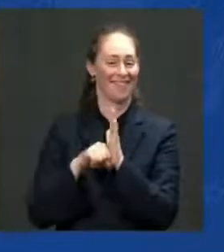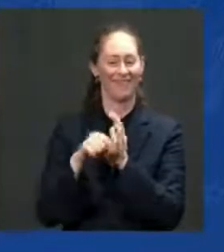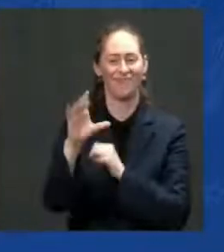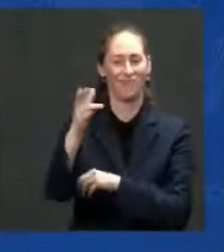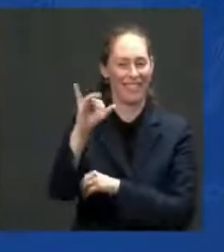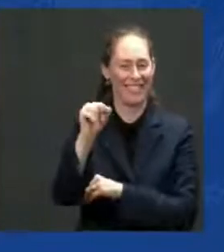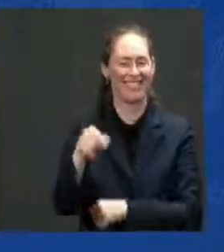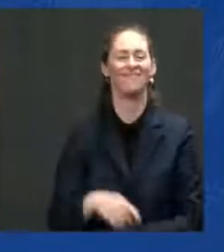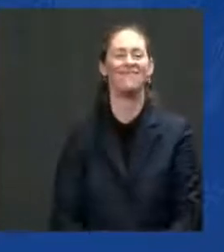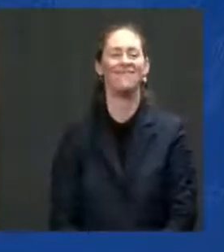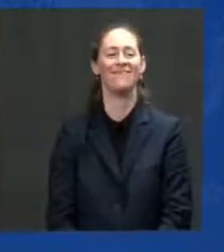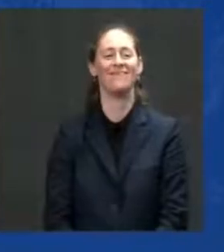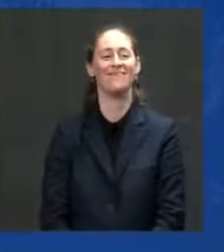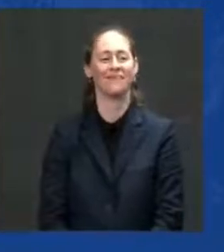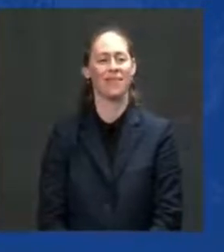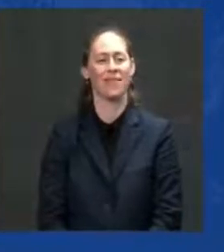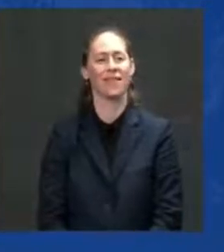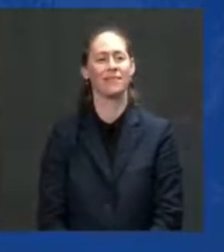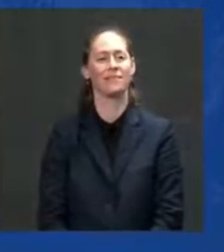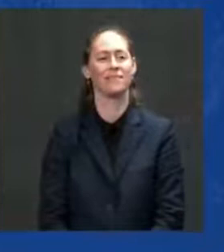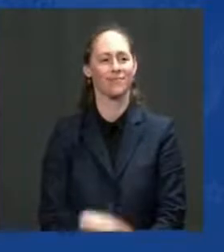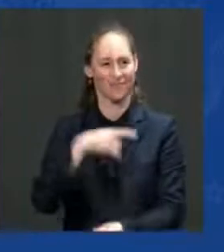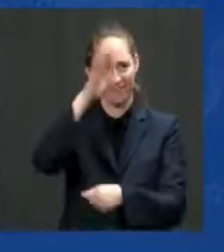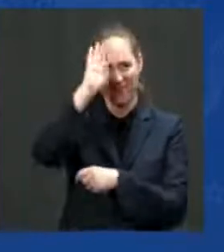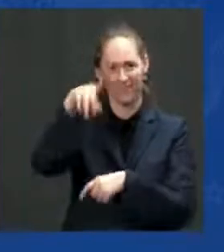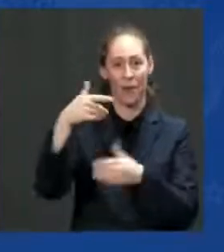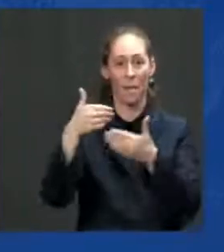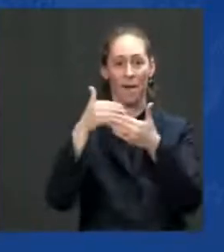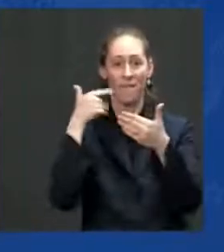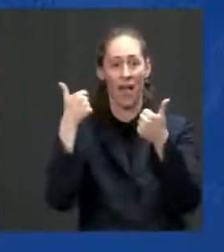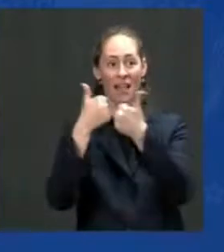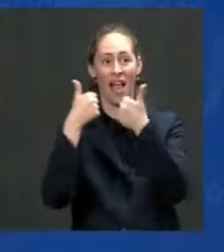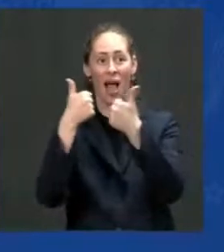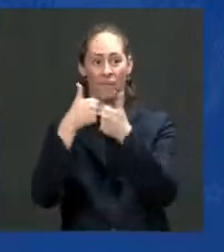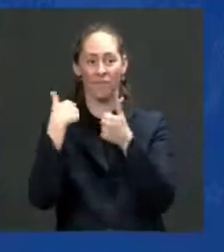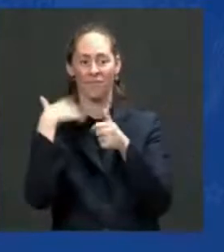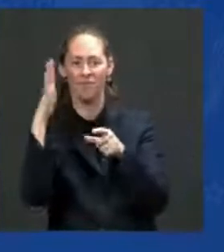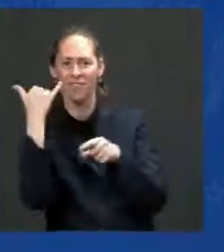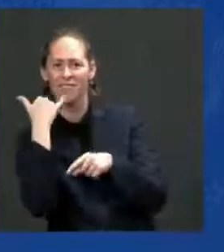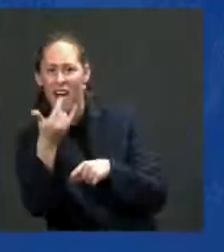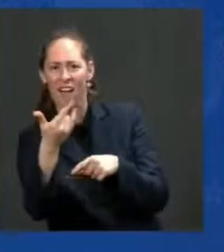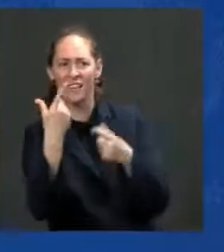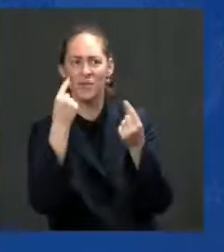I called him before the game to tell him, give him some tips on how to run some patterns. But that was